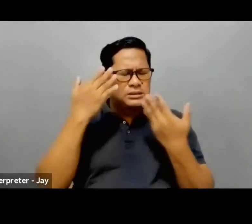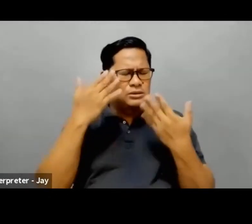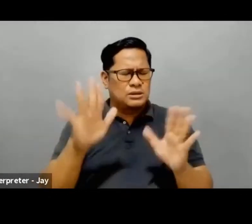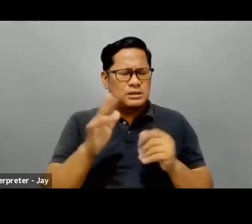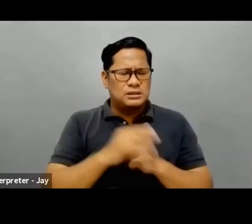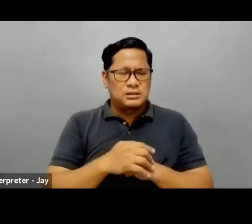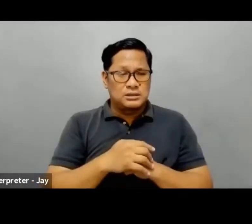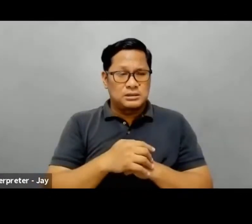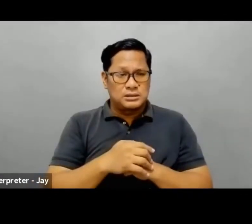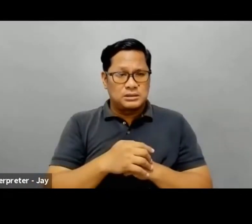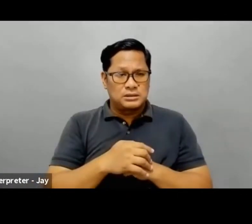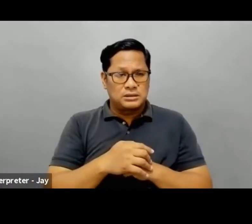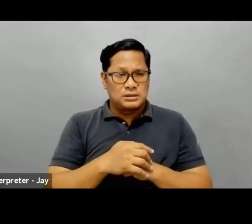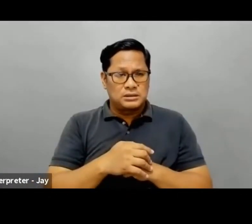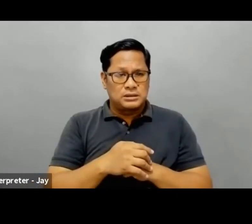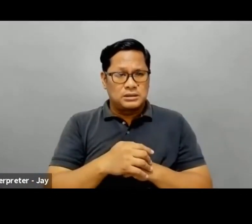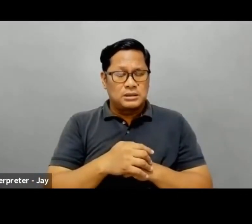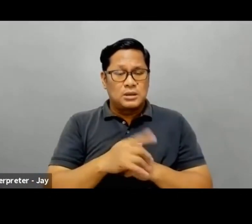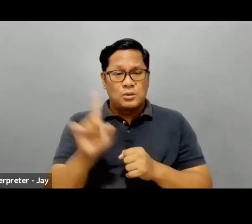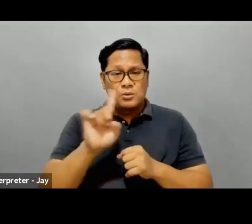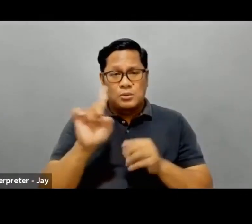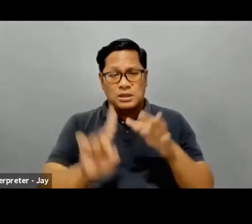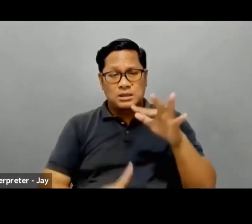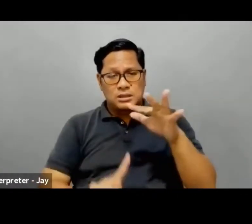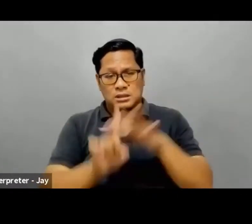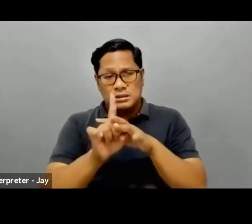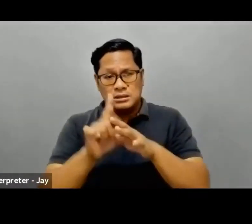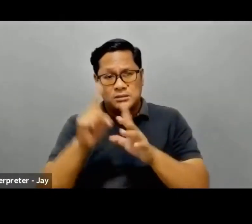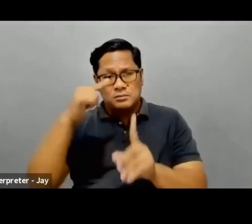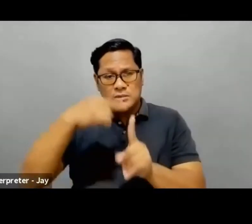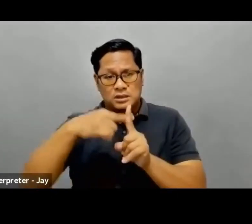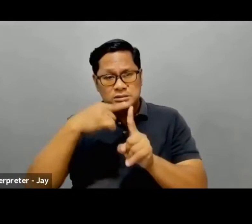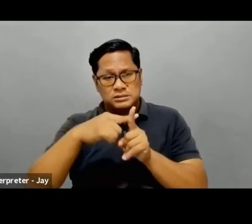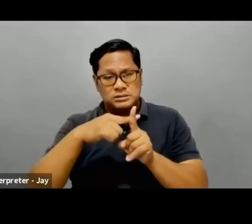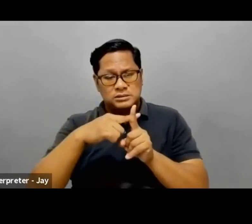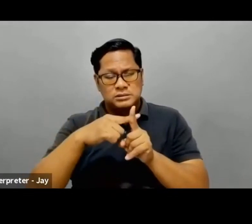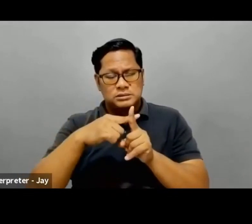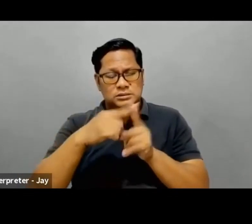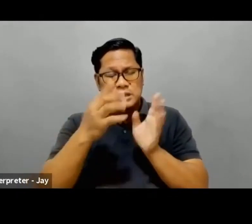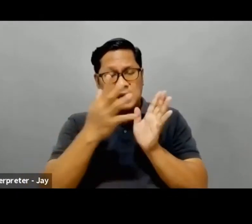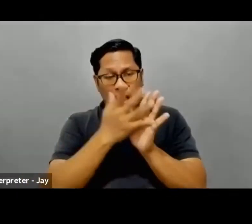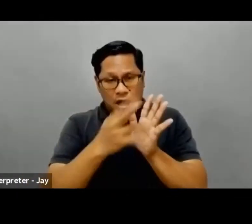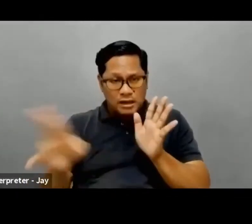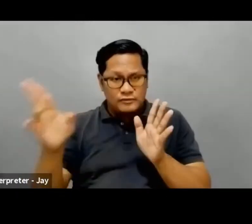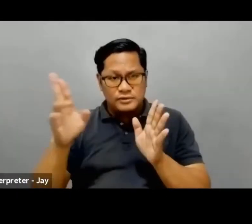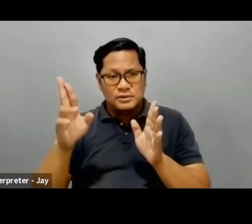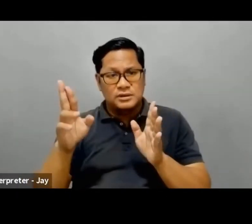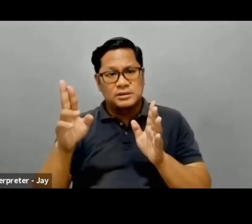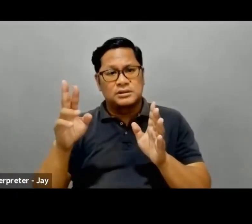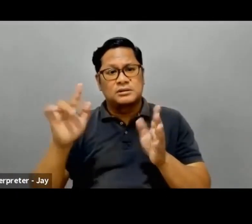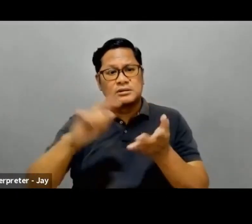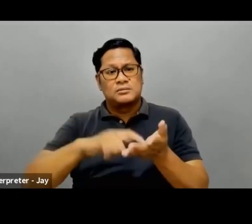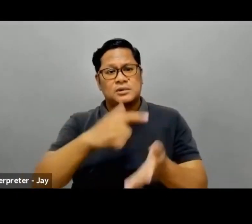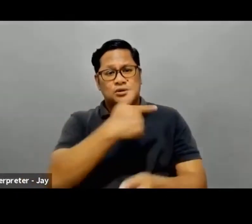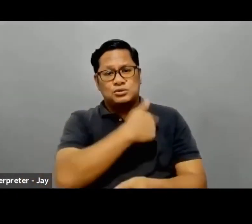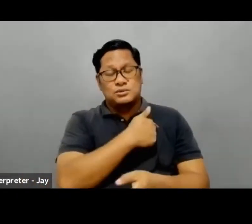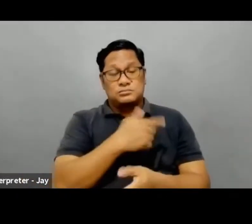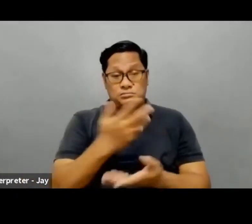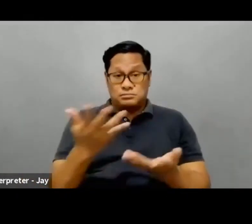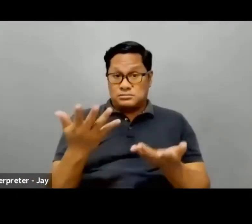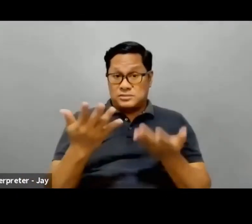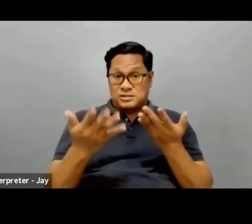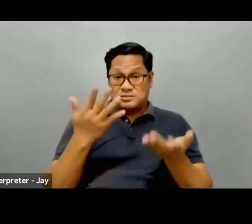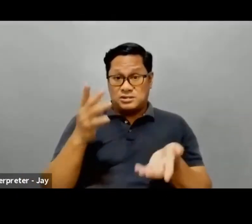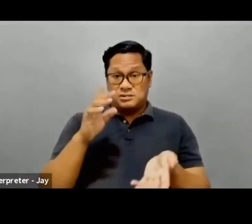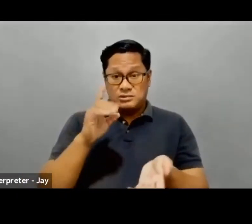ilan ba talaga ang lumilitaw na positive after the vaccination. Would our doctors want to comment